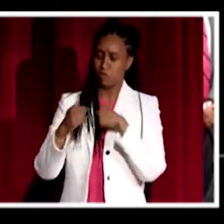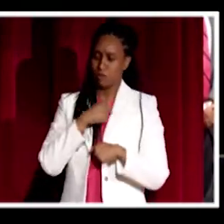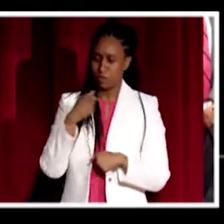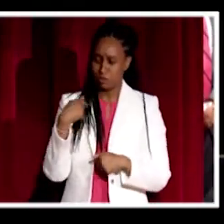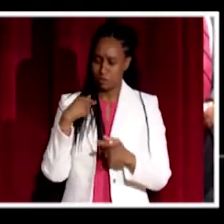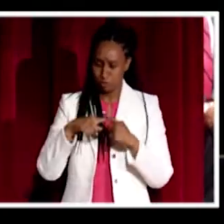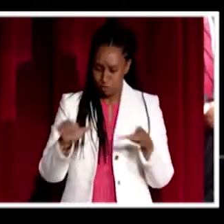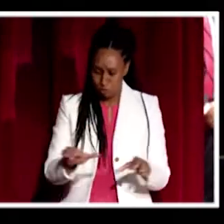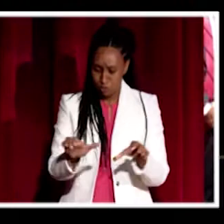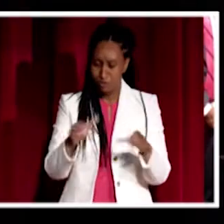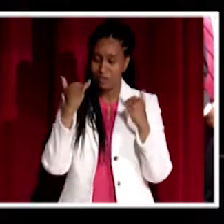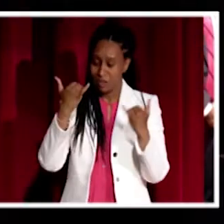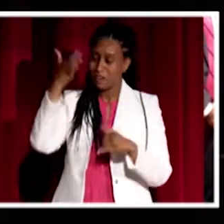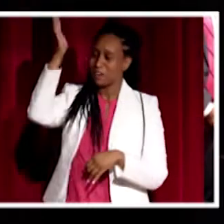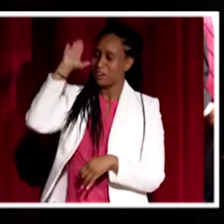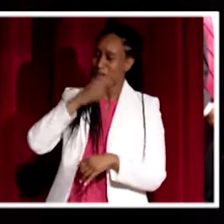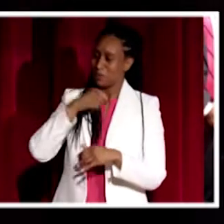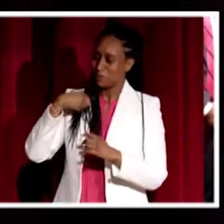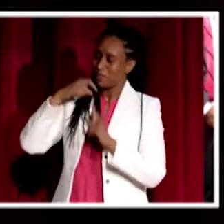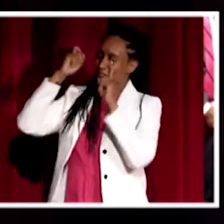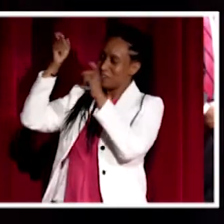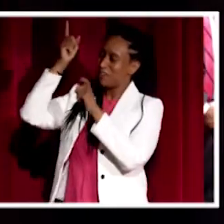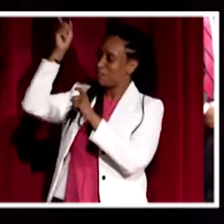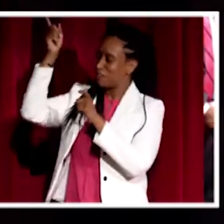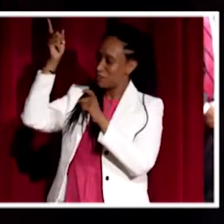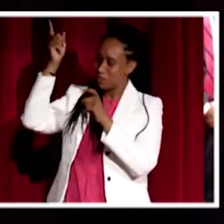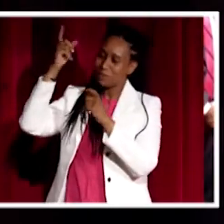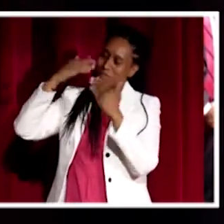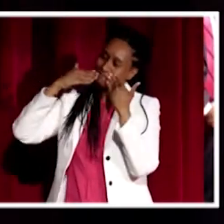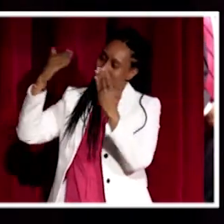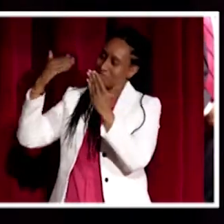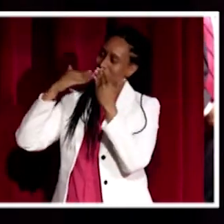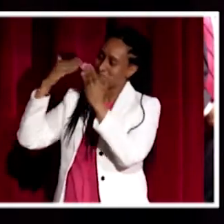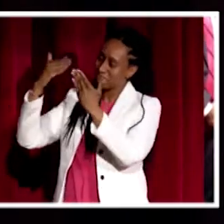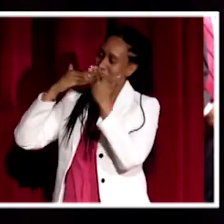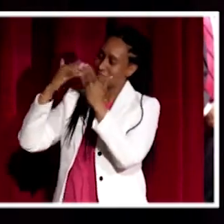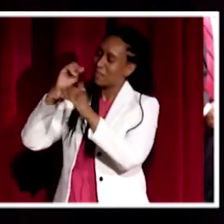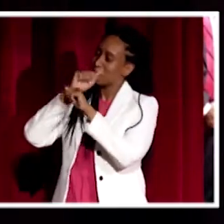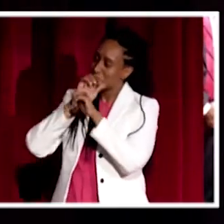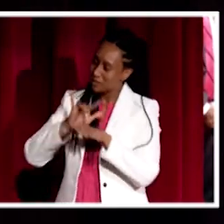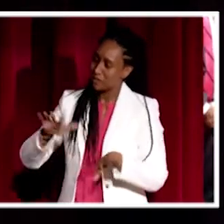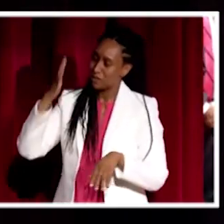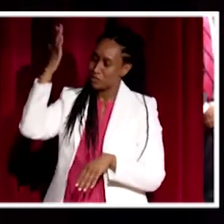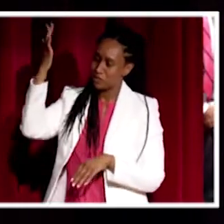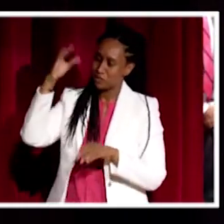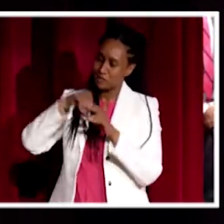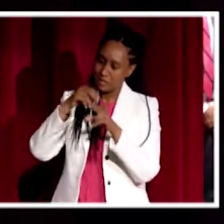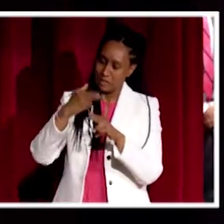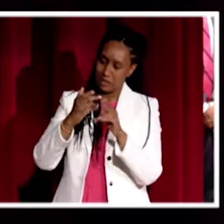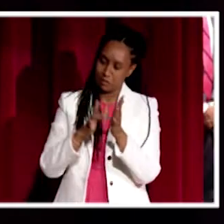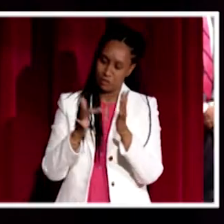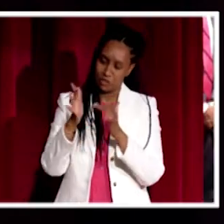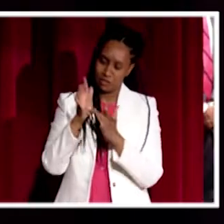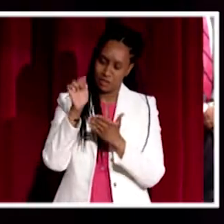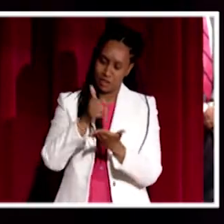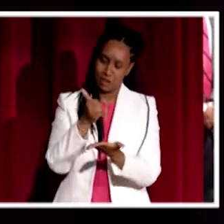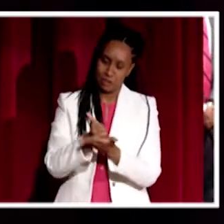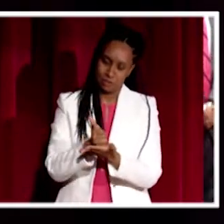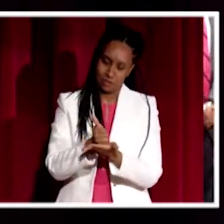to. And now, God, we give you great thanks and we bless you in the name of Jesus.